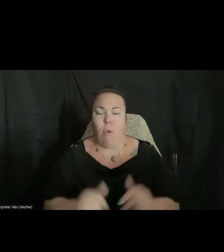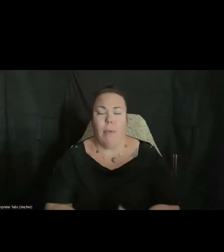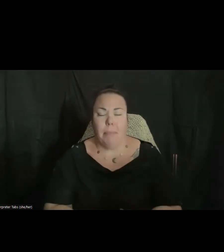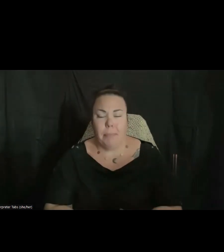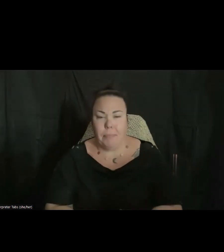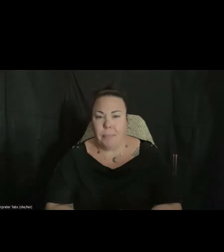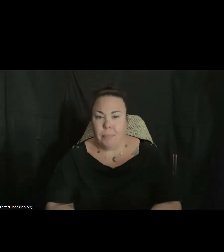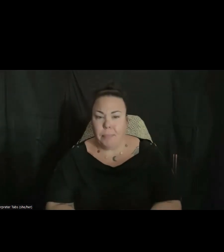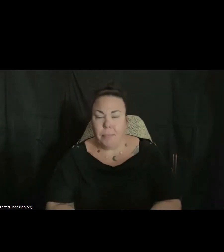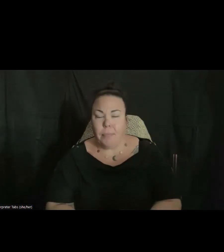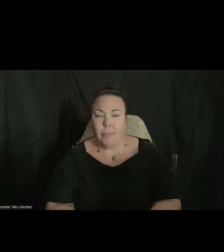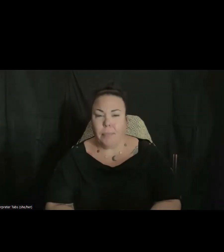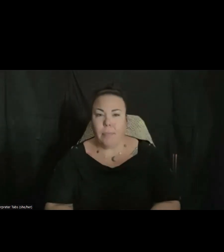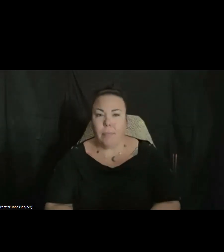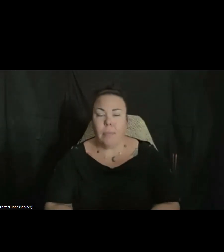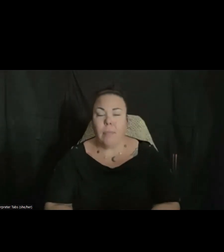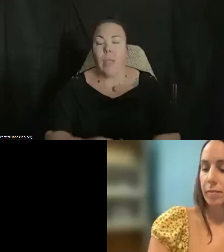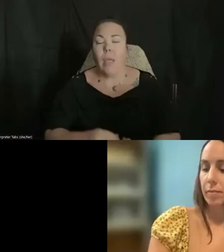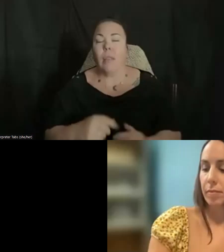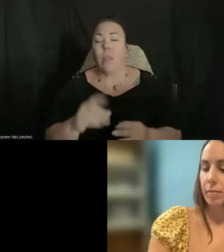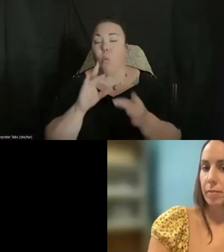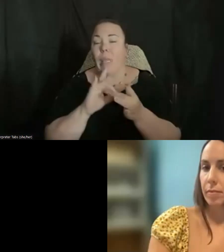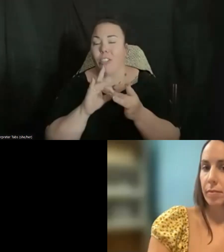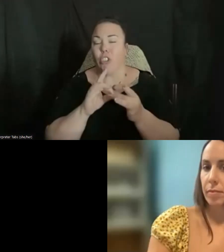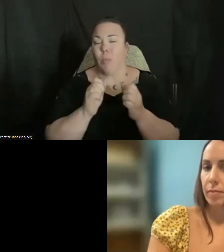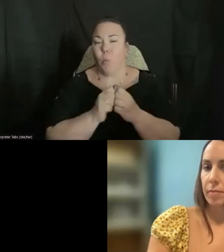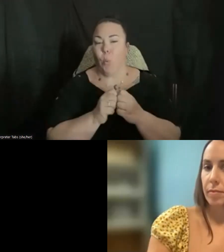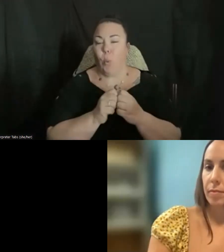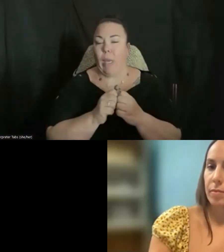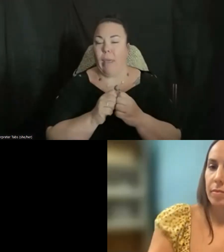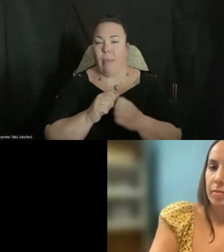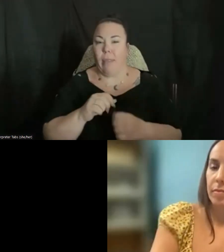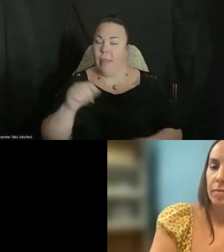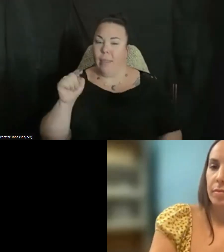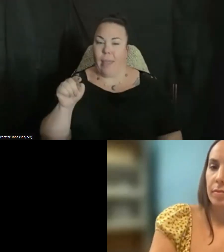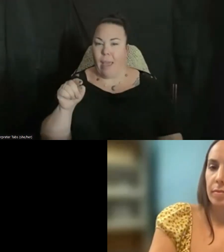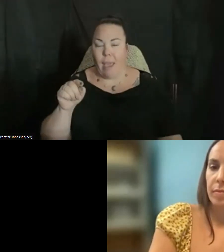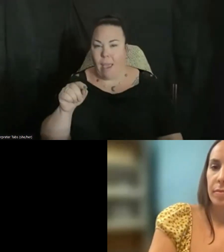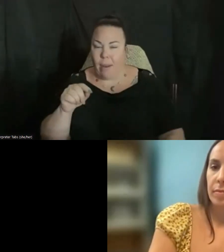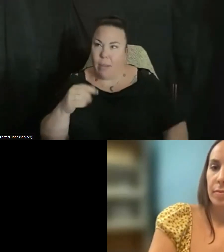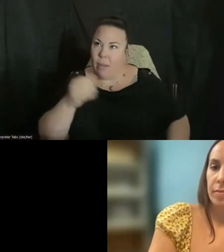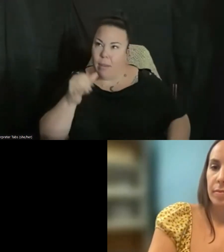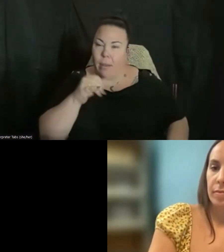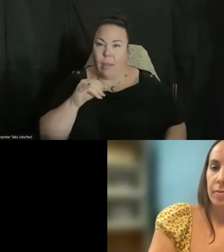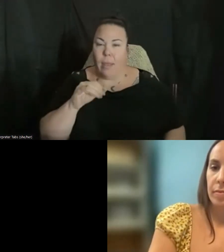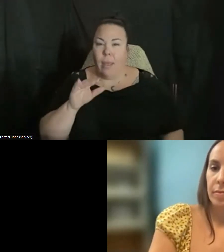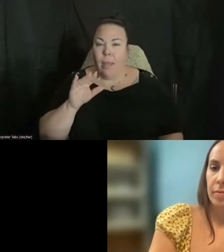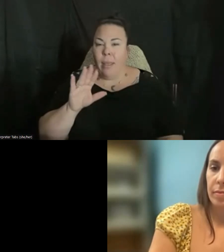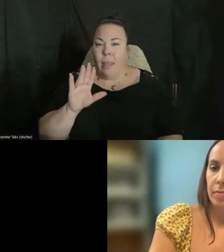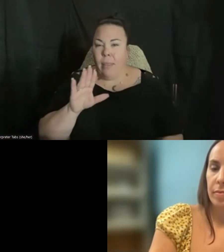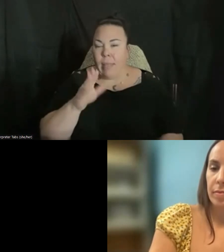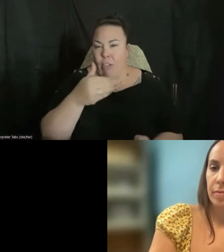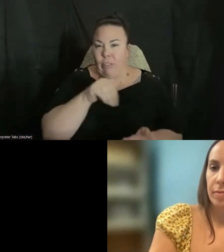their relationship between their community health center and SAOP has really been an organic thing that has been amazing